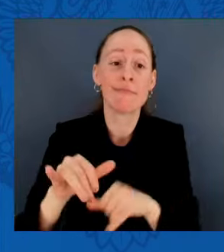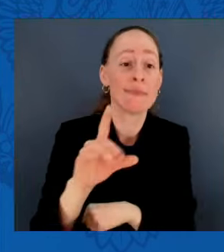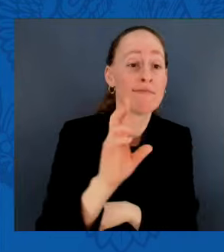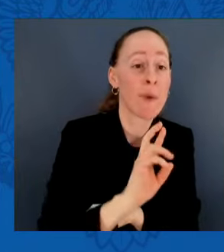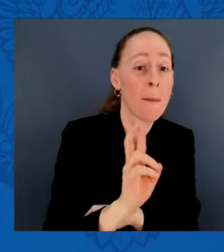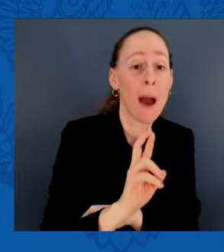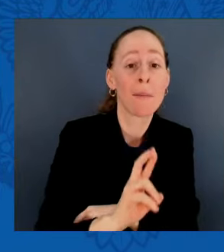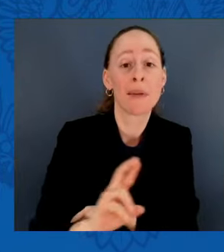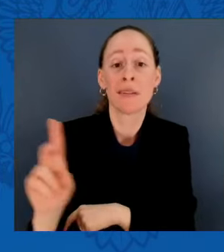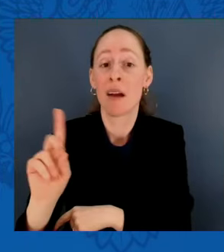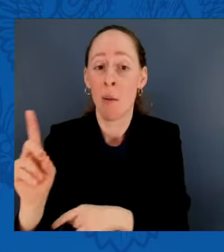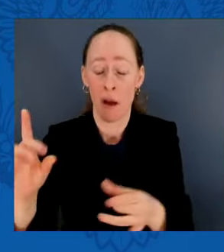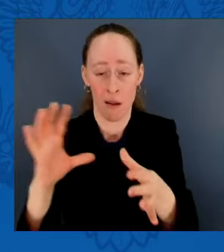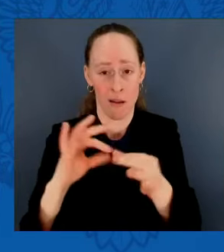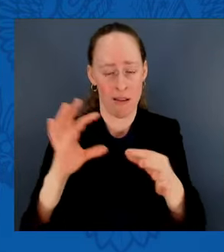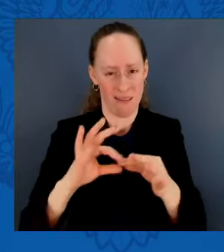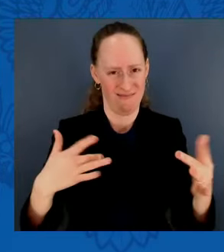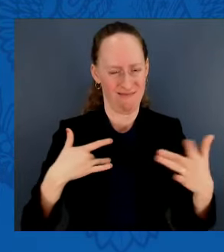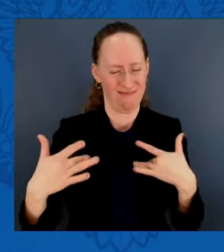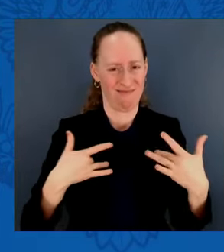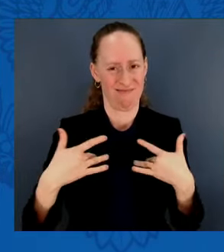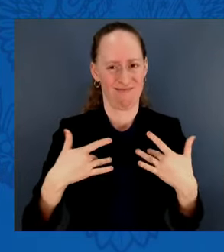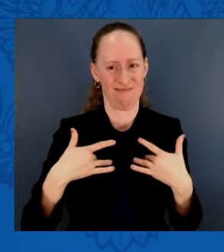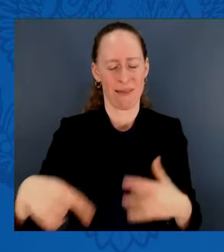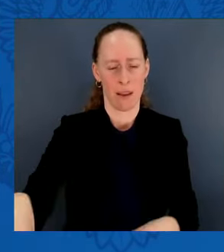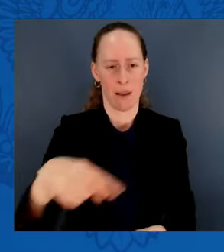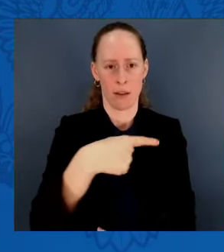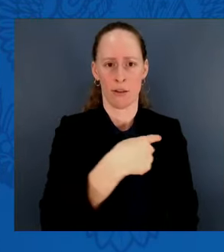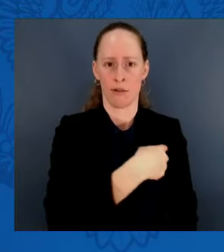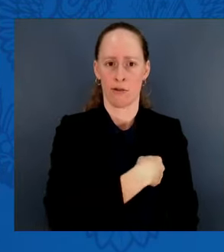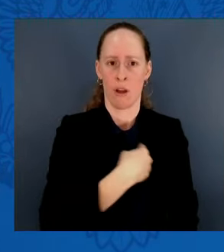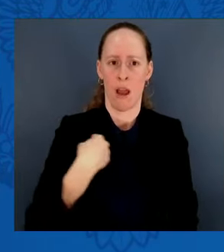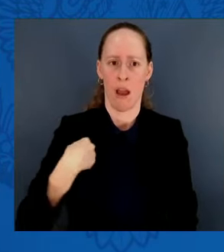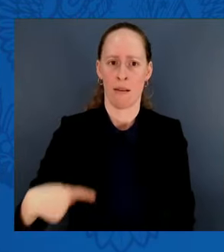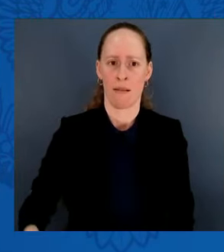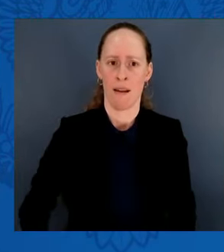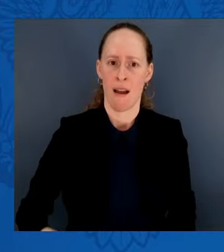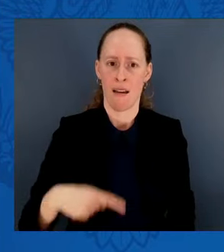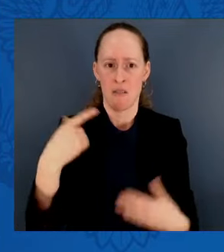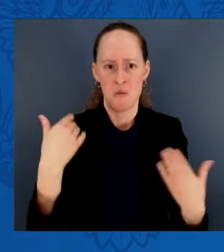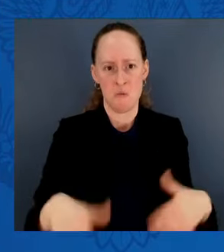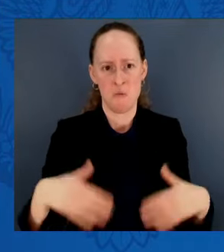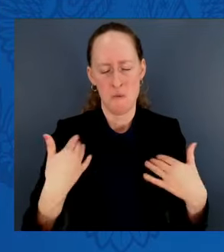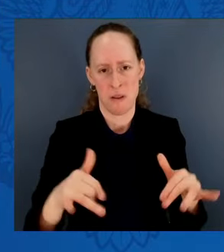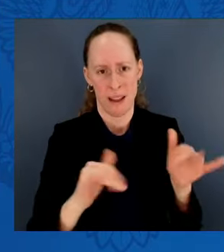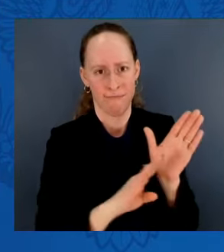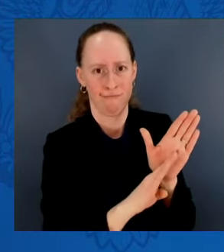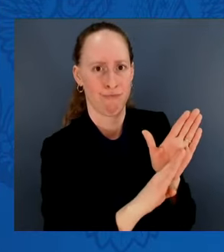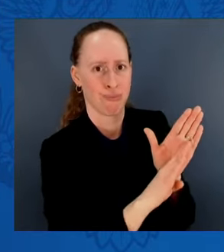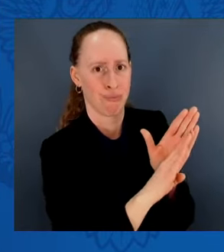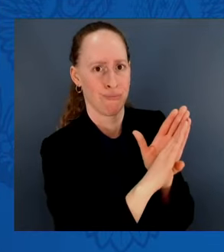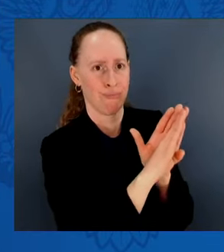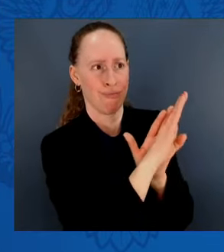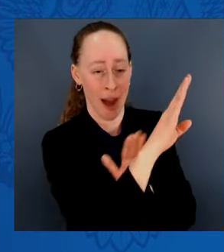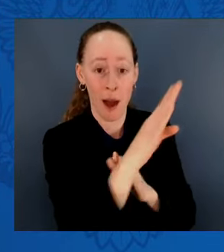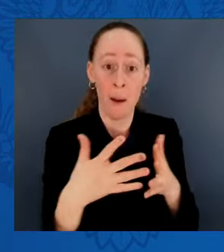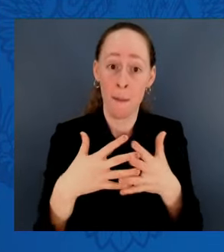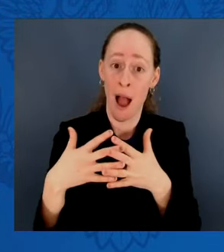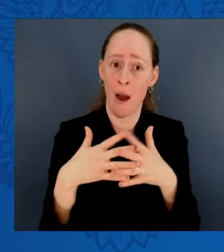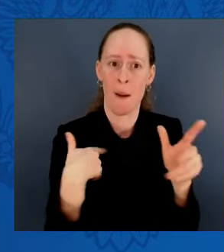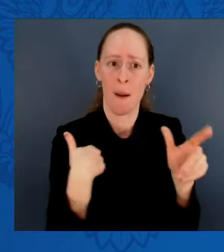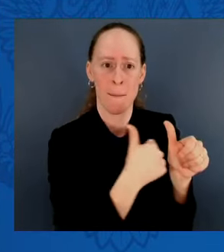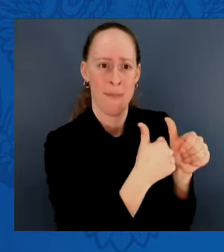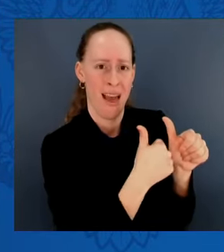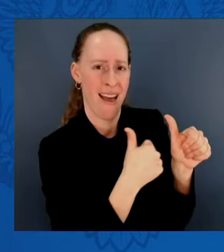rise and America is falling behind. They've got it backwards. I've been saying it for